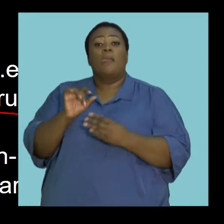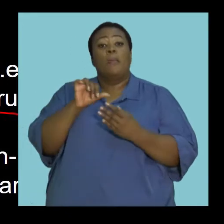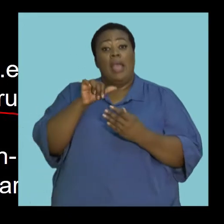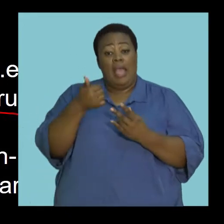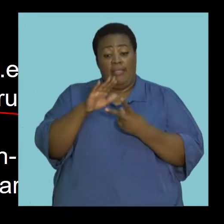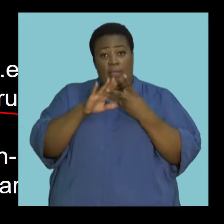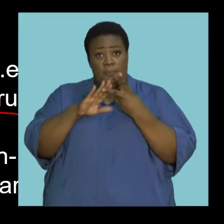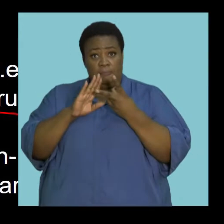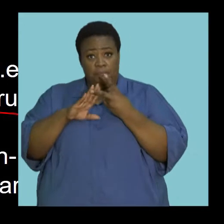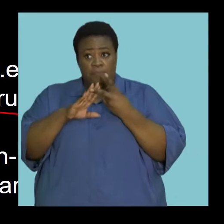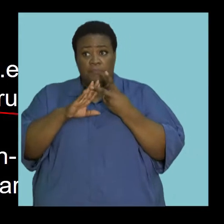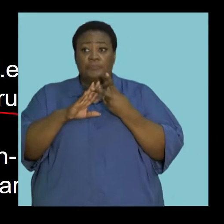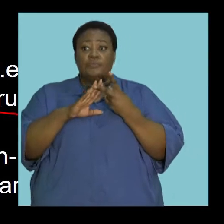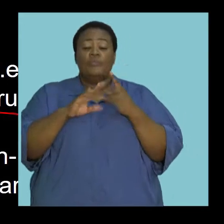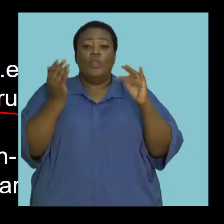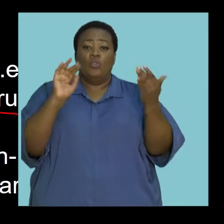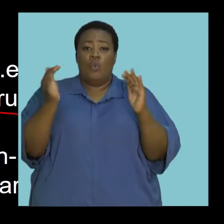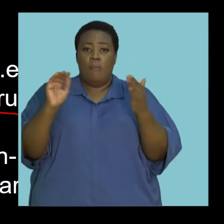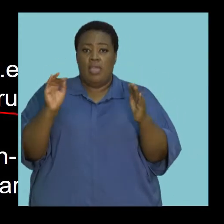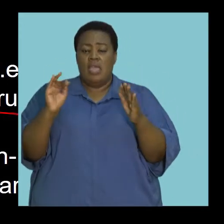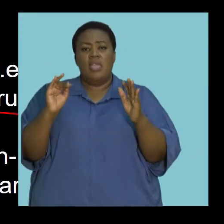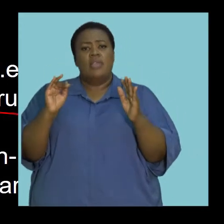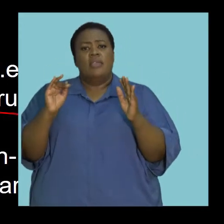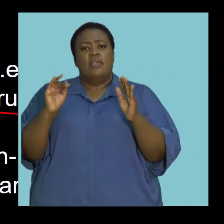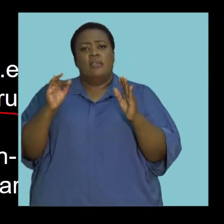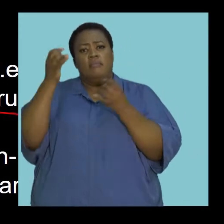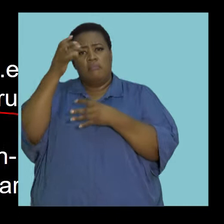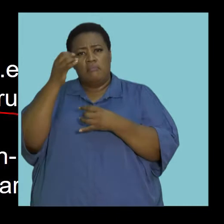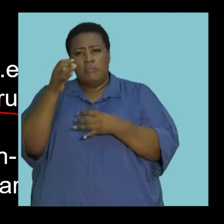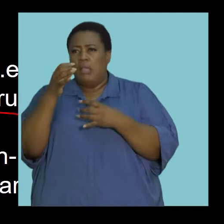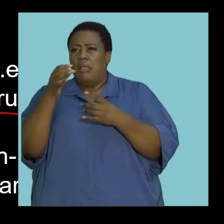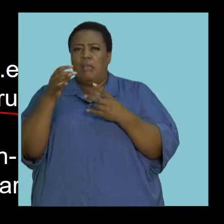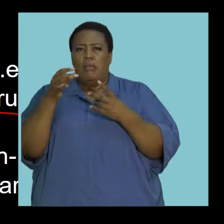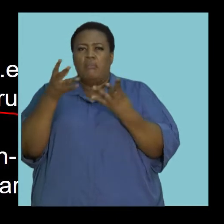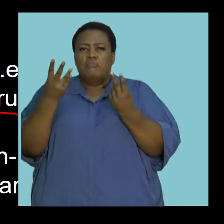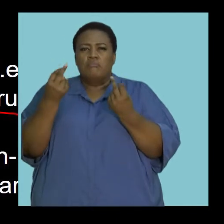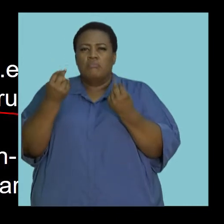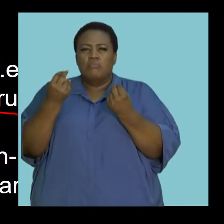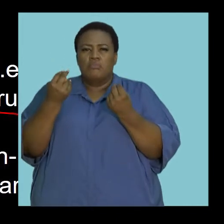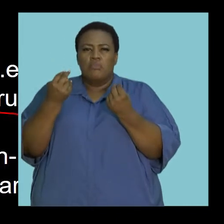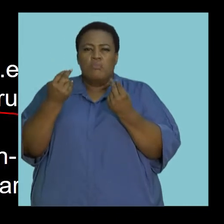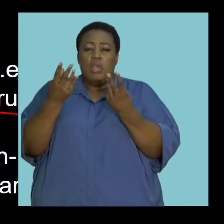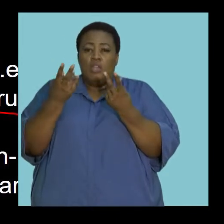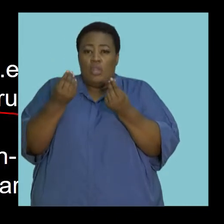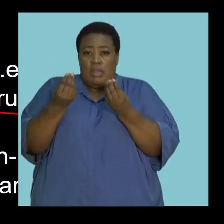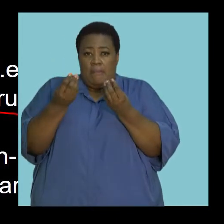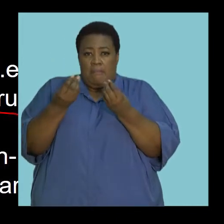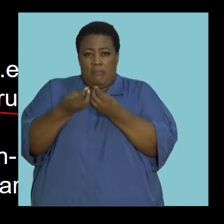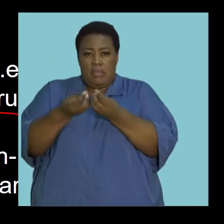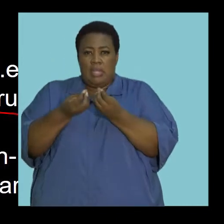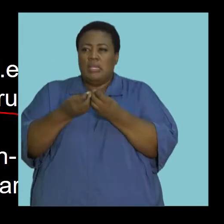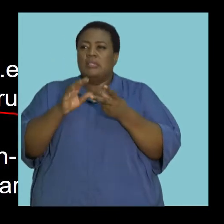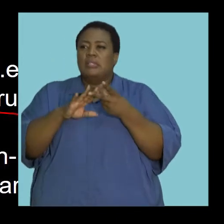the non-numerical information, such as the properties which I mentioned earlier on, around the smell, the taste, the color, the